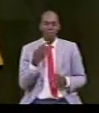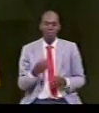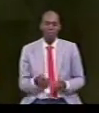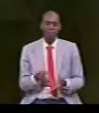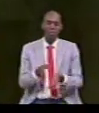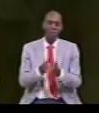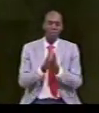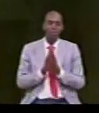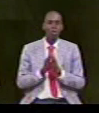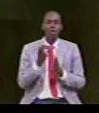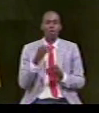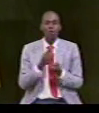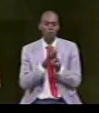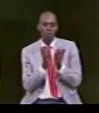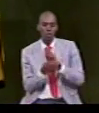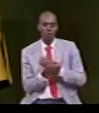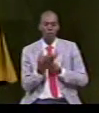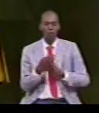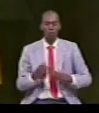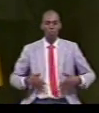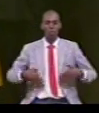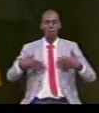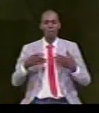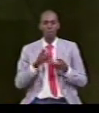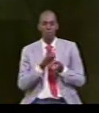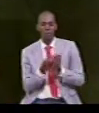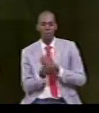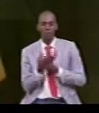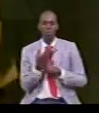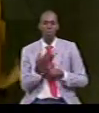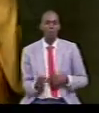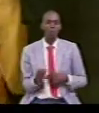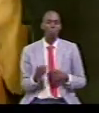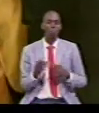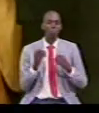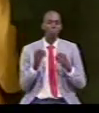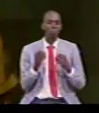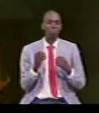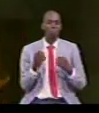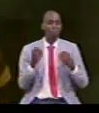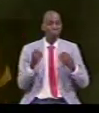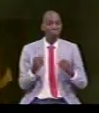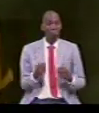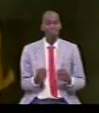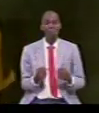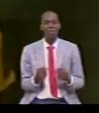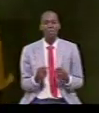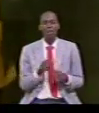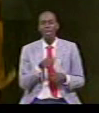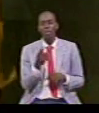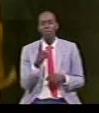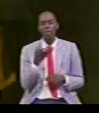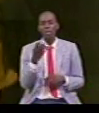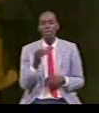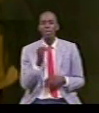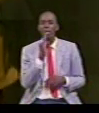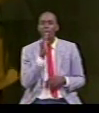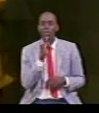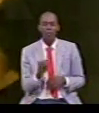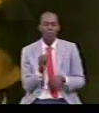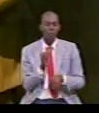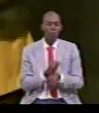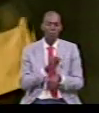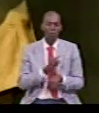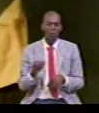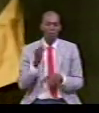for a change of life, a change of heart. Anywhere there is faith, active faith. Anywhere there